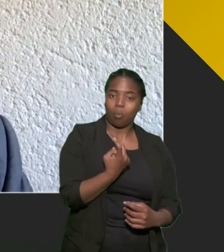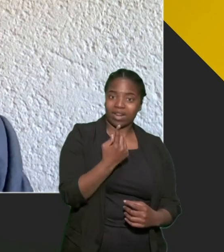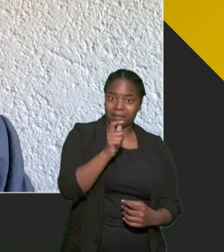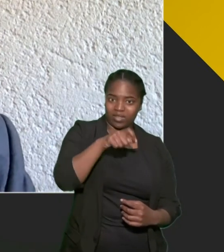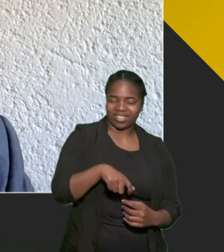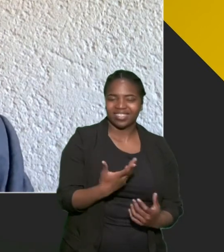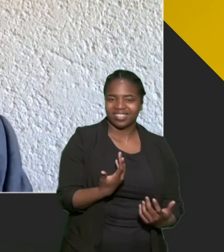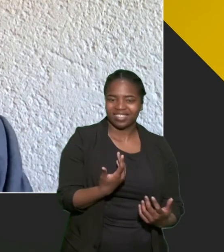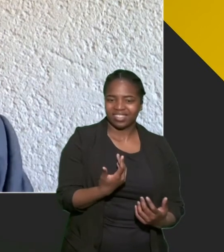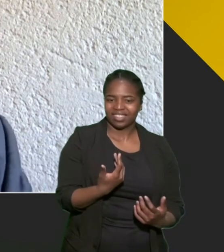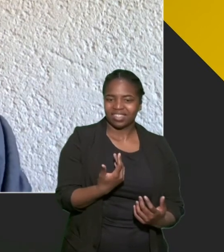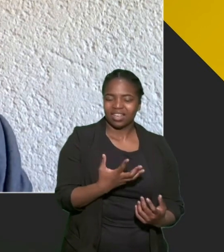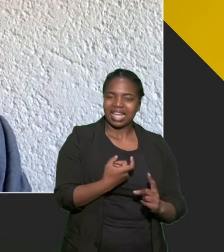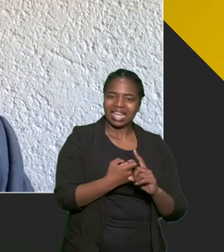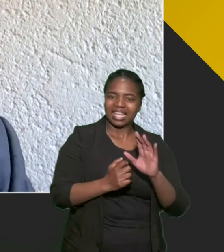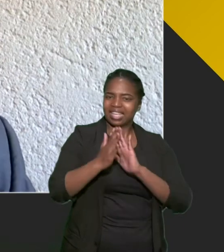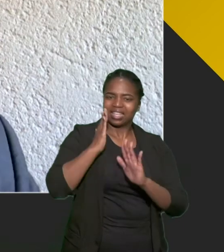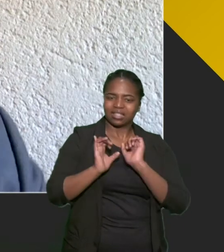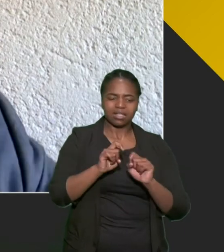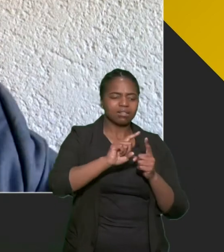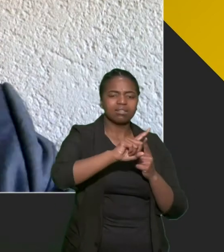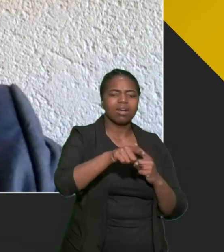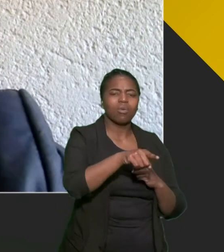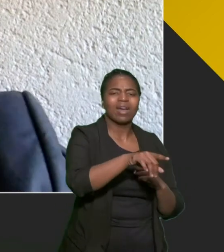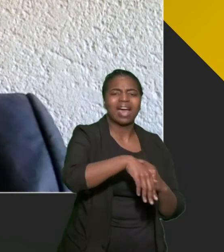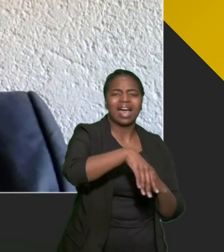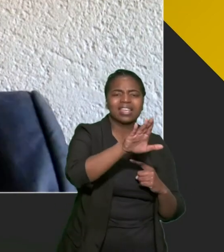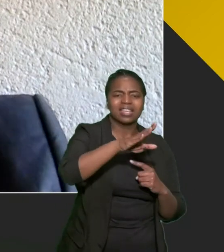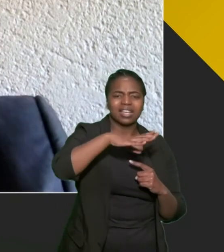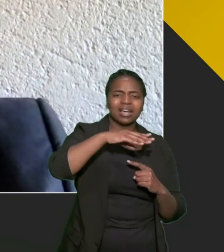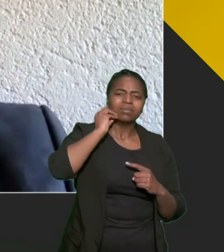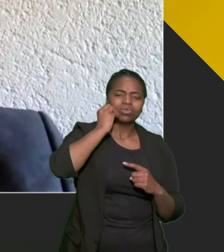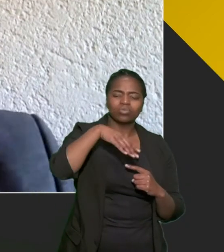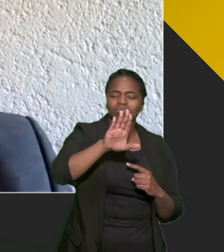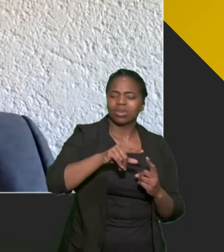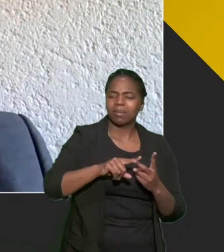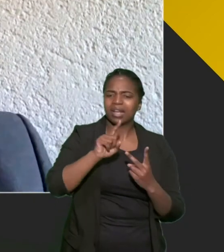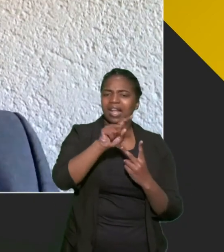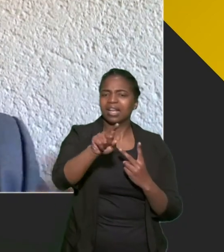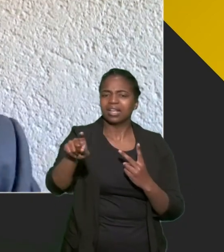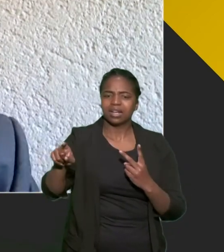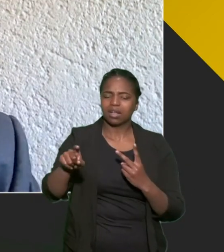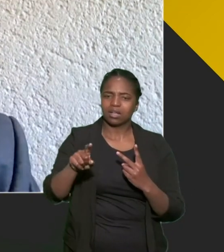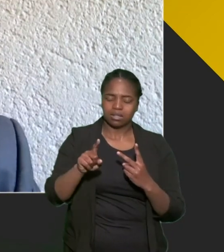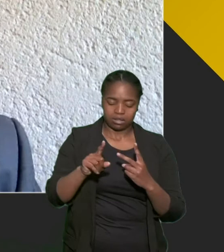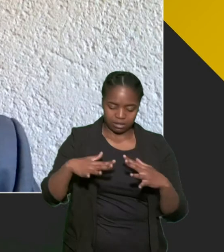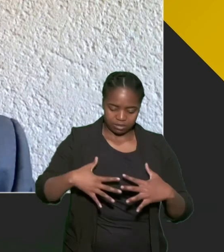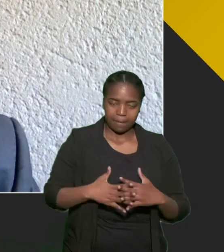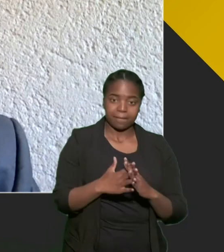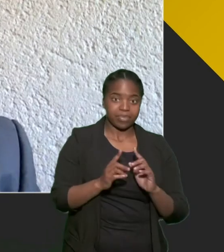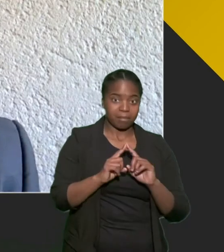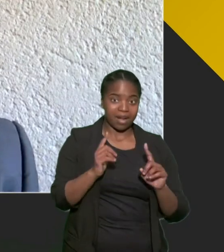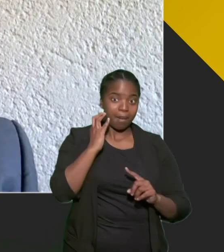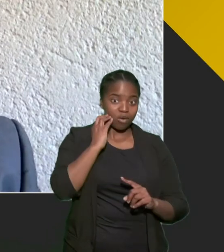oyi-one. And laba bantu bebenga differentiate ukuthi hayi laba ngabalapha sibatreat ngcono, laba ngabangapha. The oppression